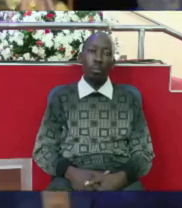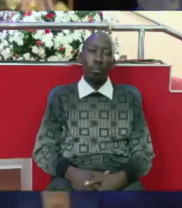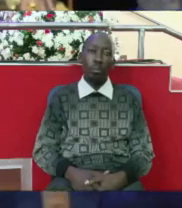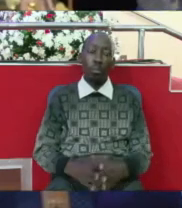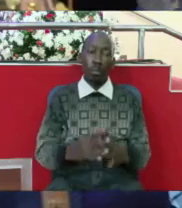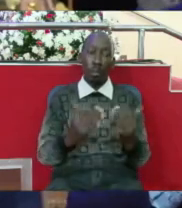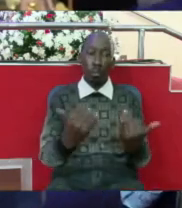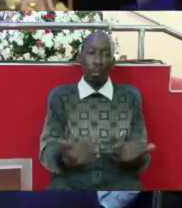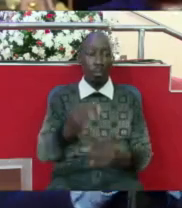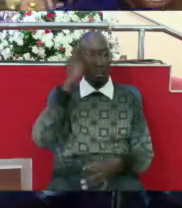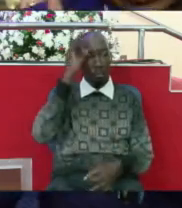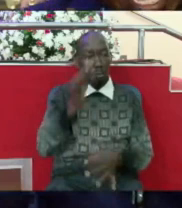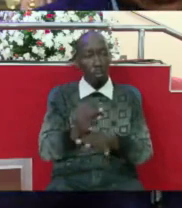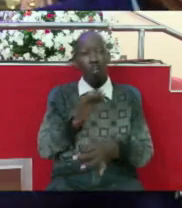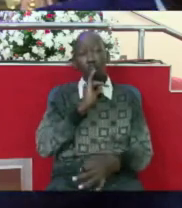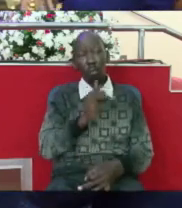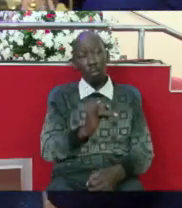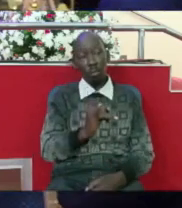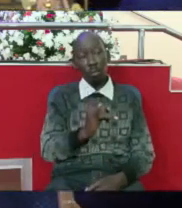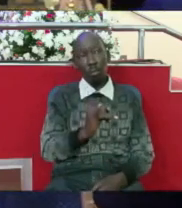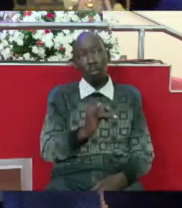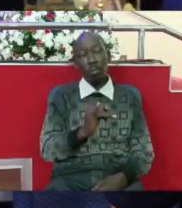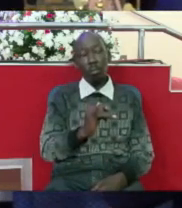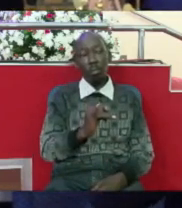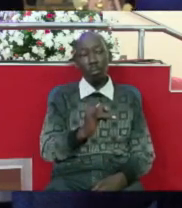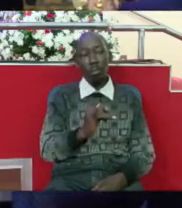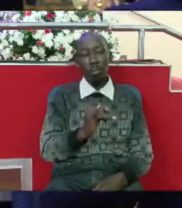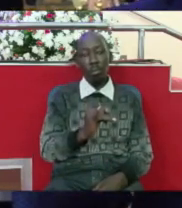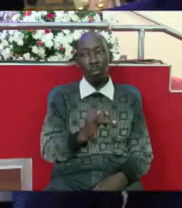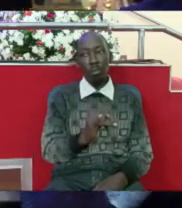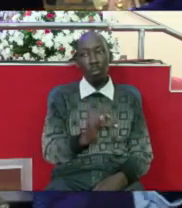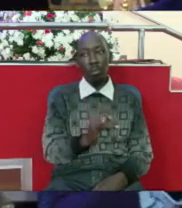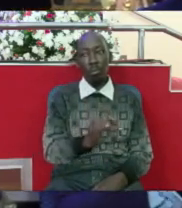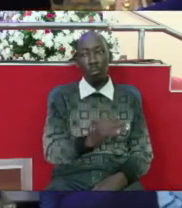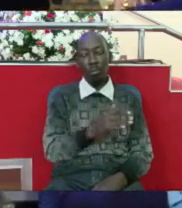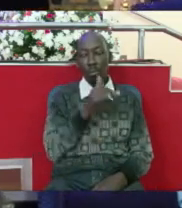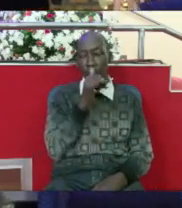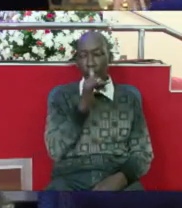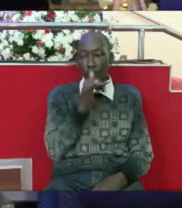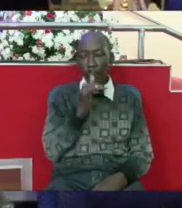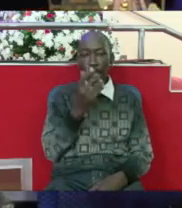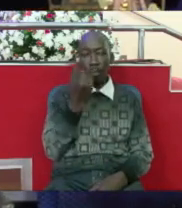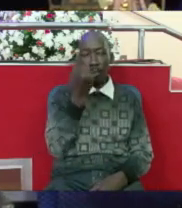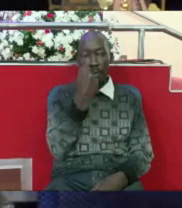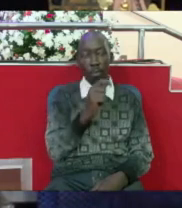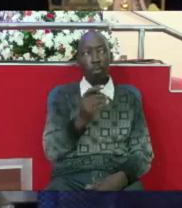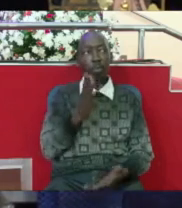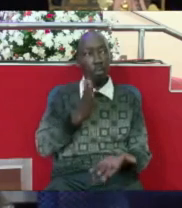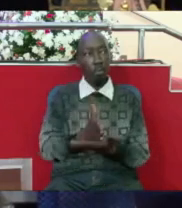Now faith is sasa imani ni the